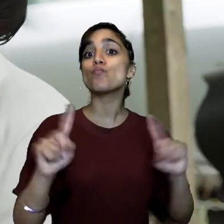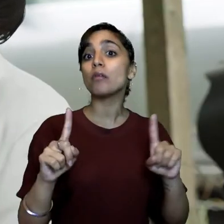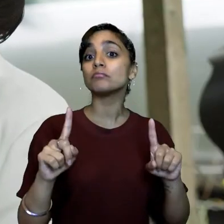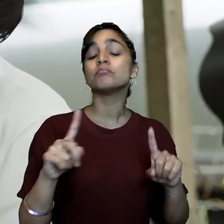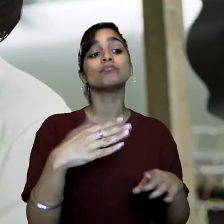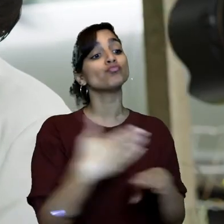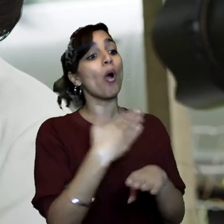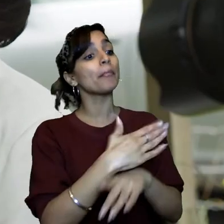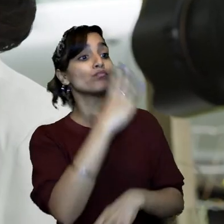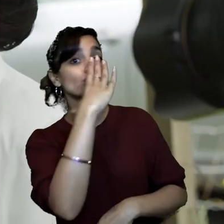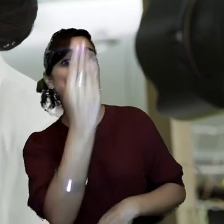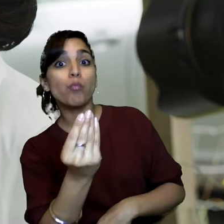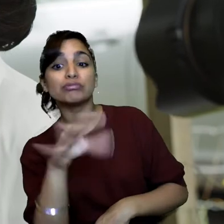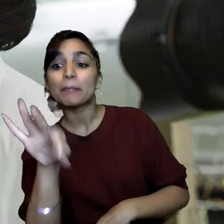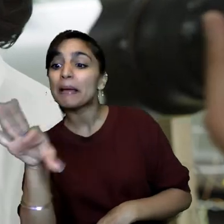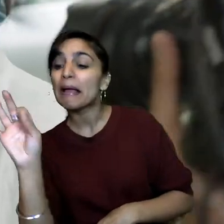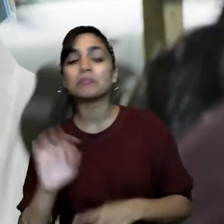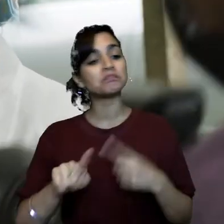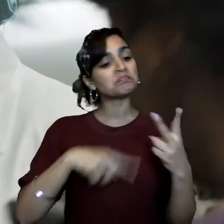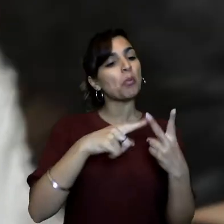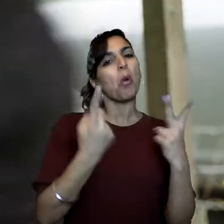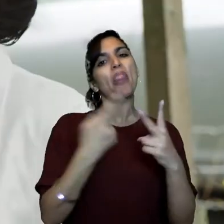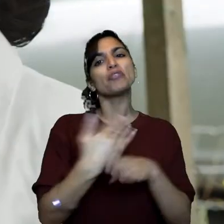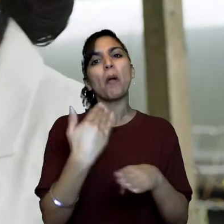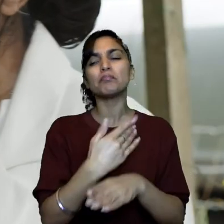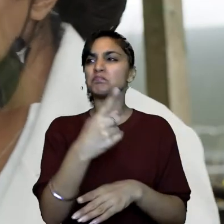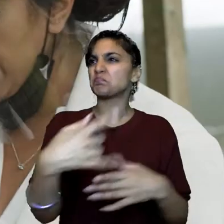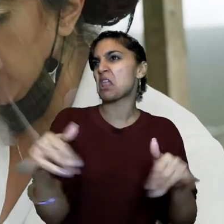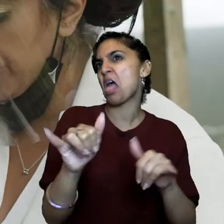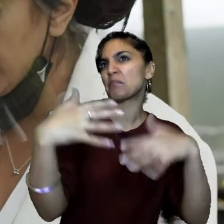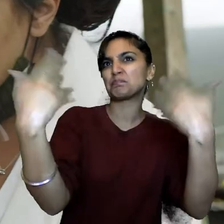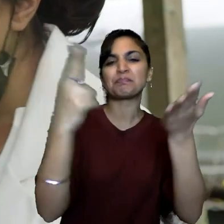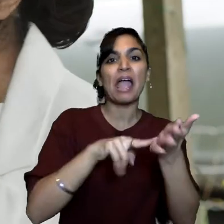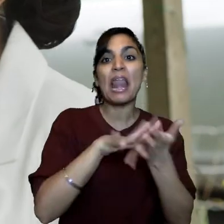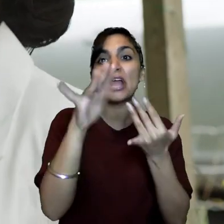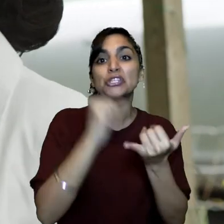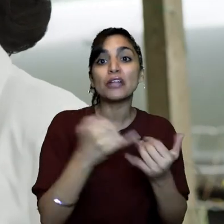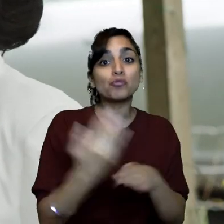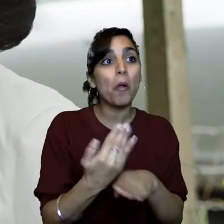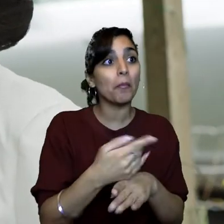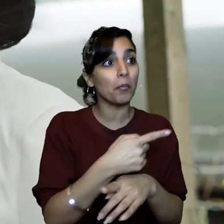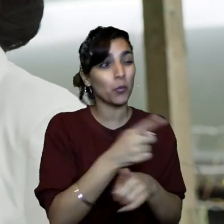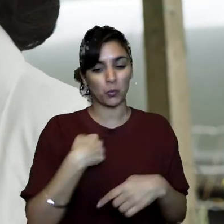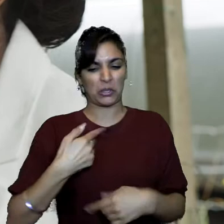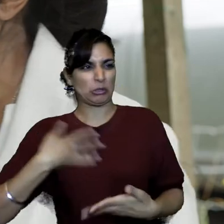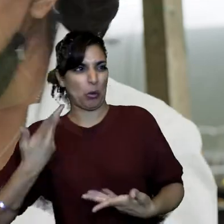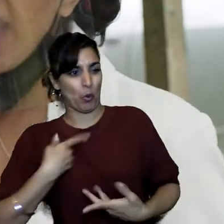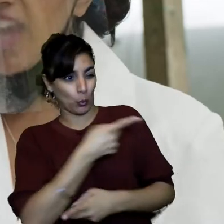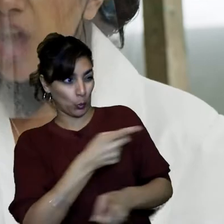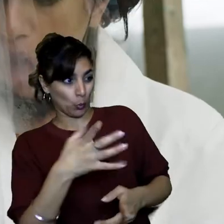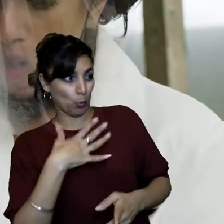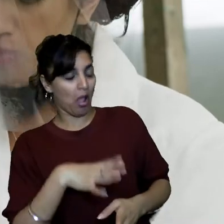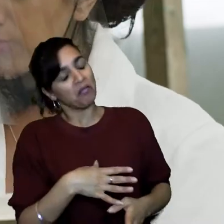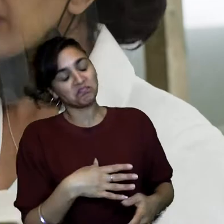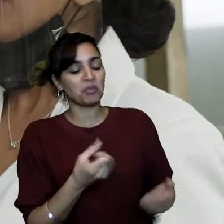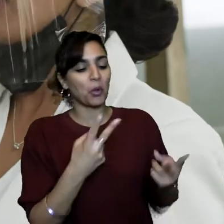strawberries or doing jobs that we don't want to do including propping up the NHS. Yes stay